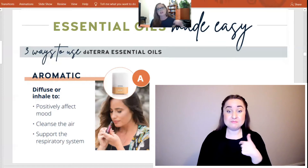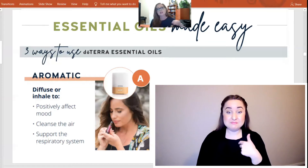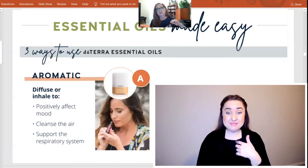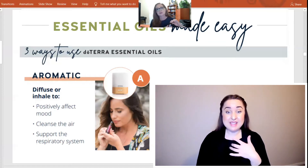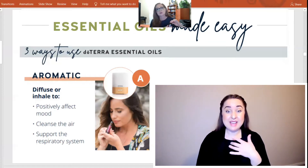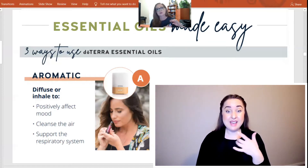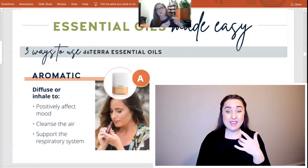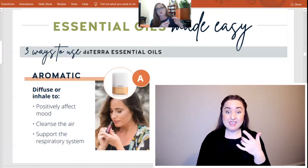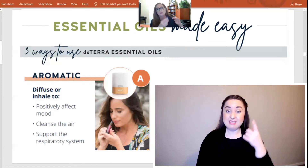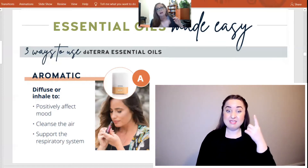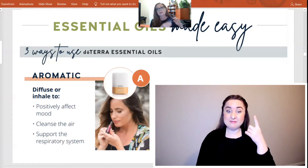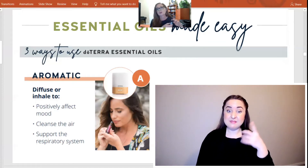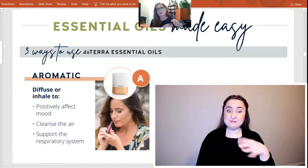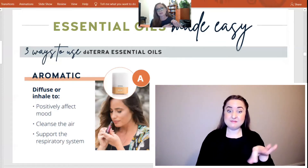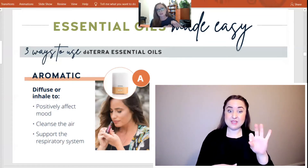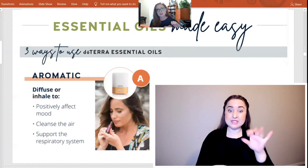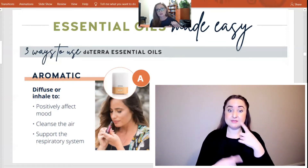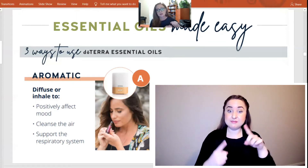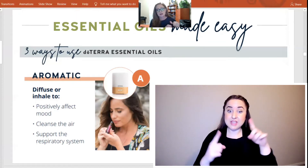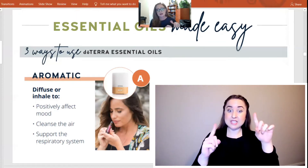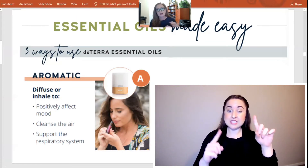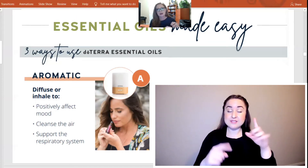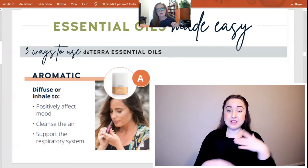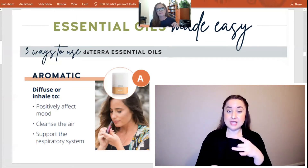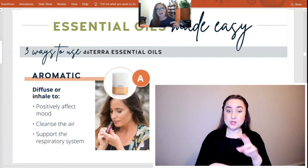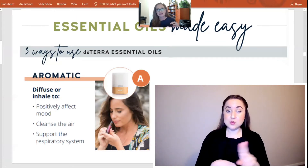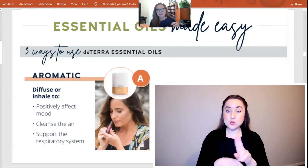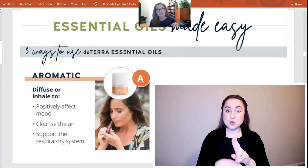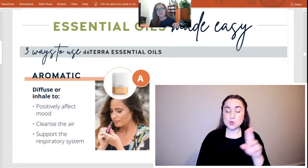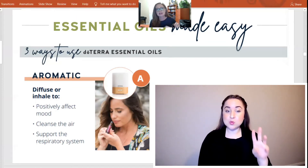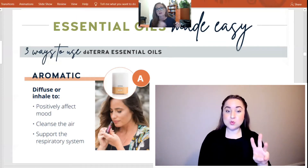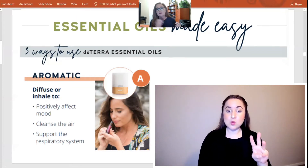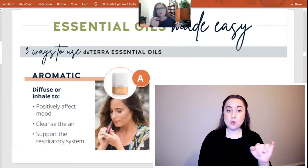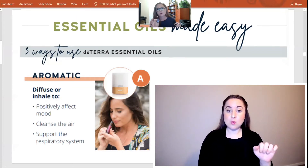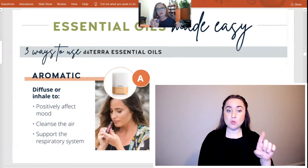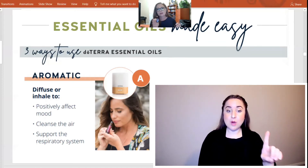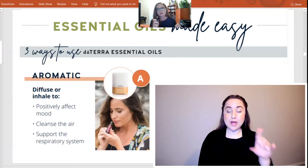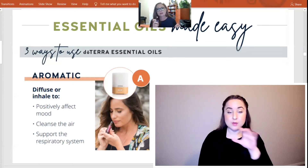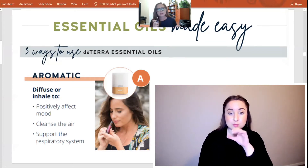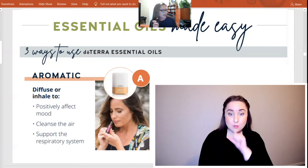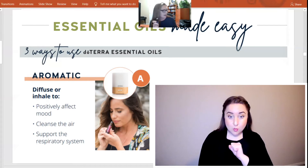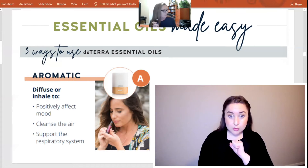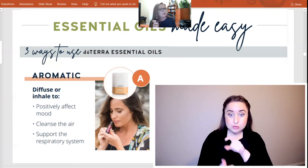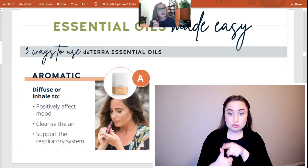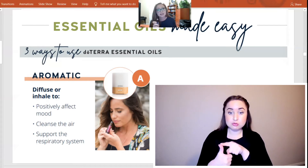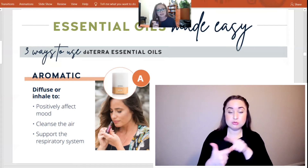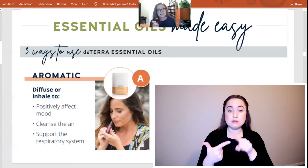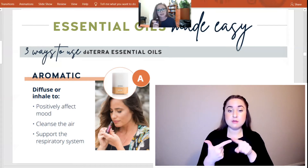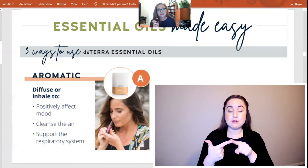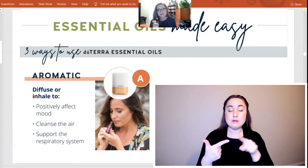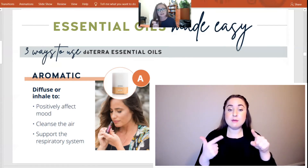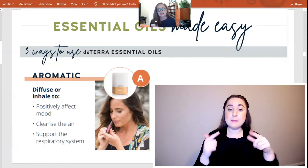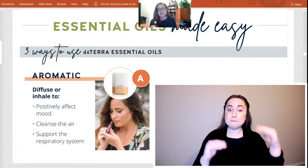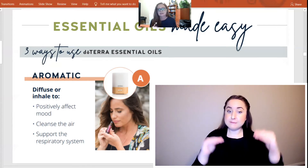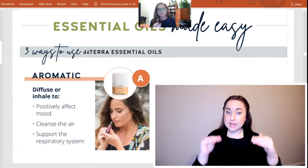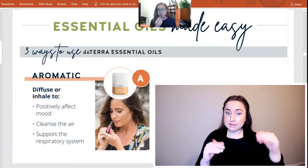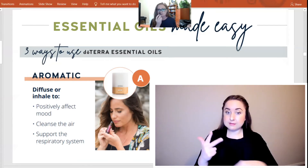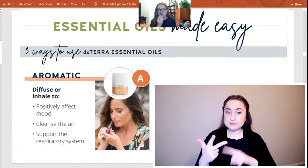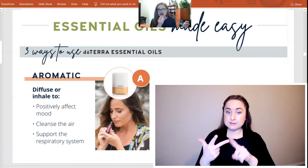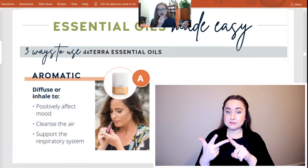love to use wild orange. Um, balance is another good oil and frankincense,